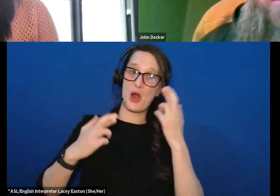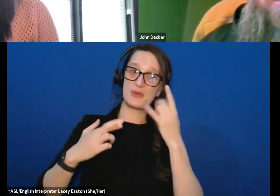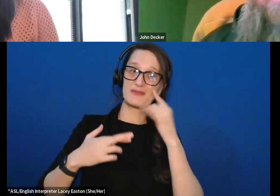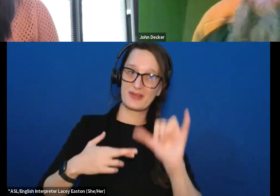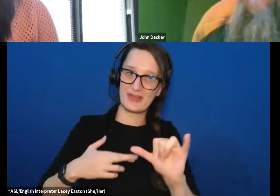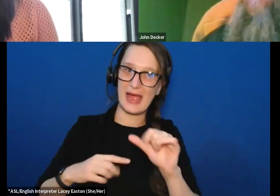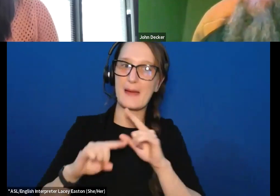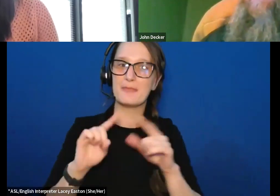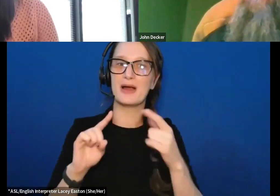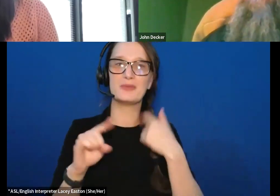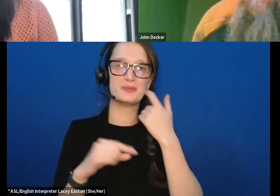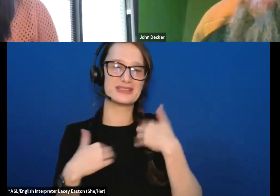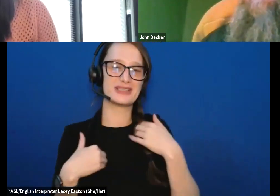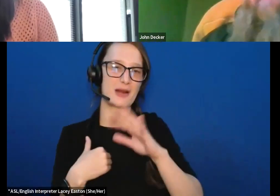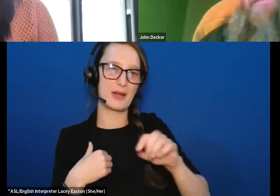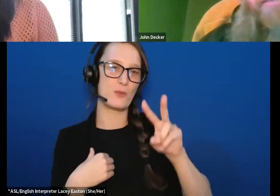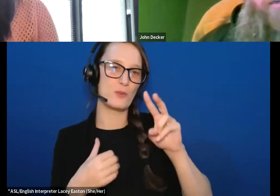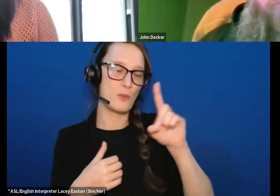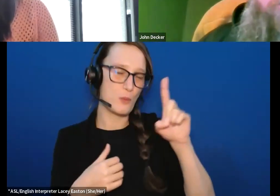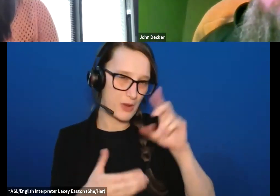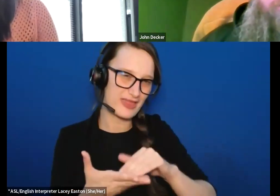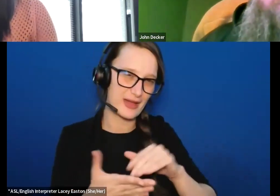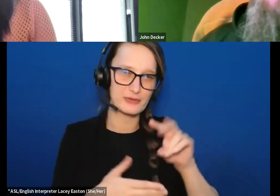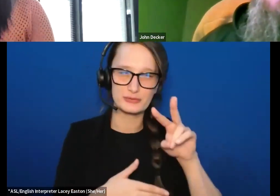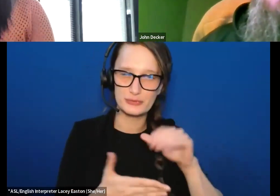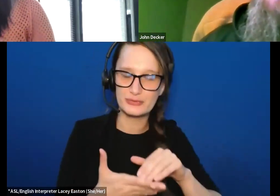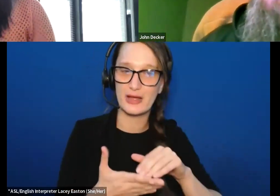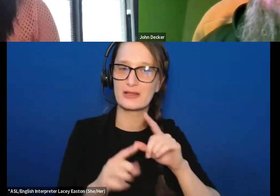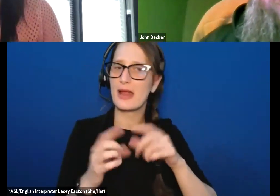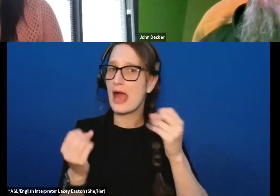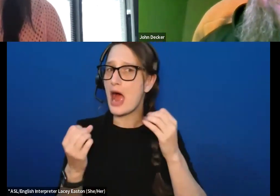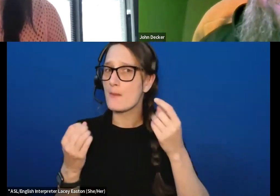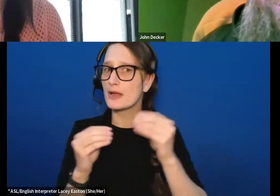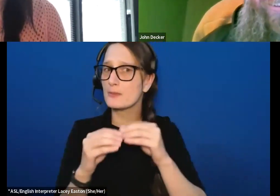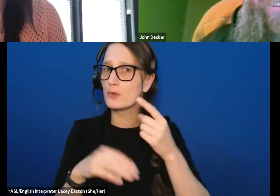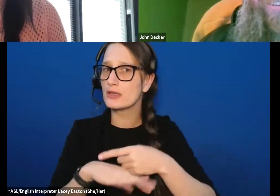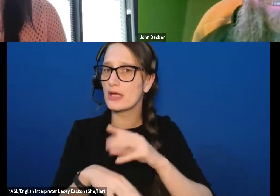done, or 2,000. And so that being said, how many more days, Michelle?